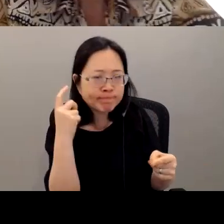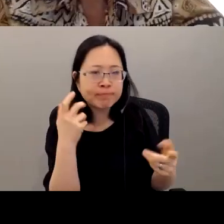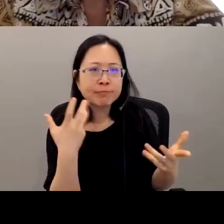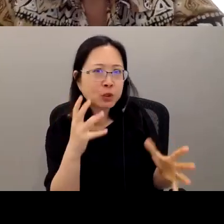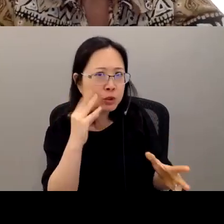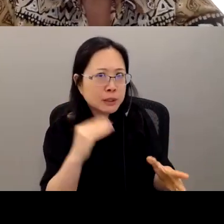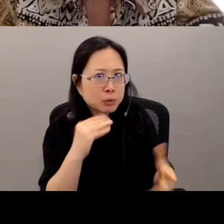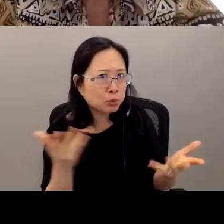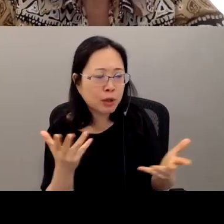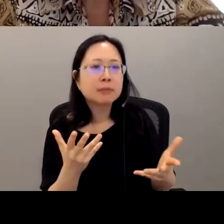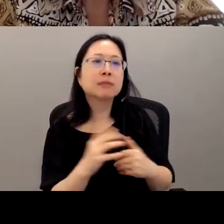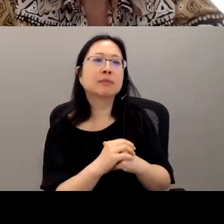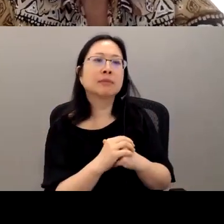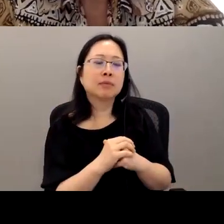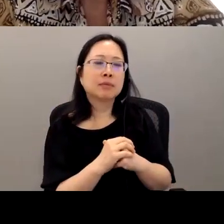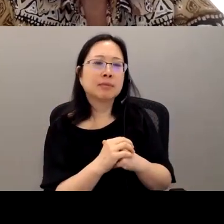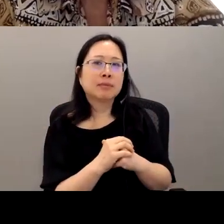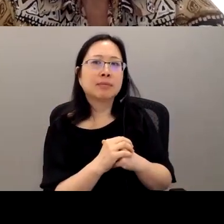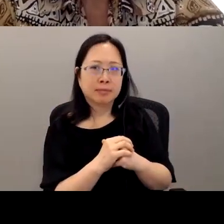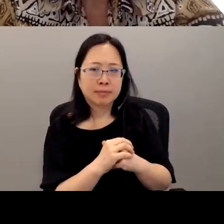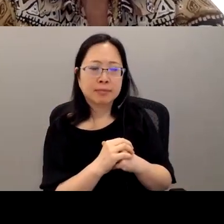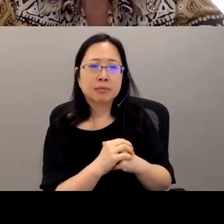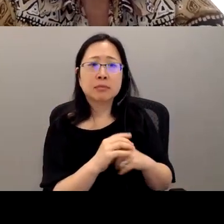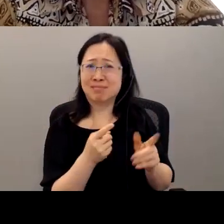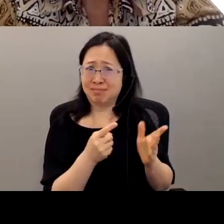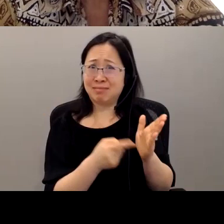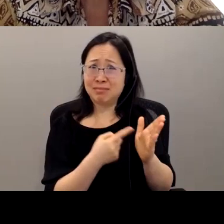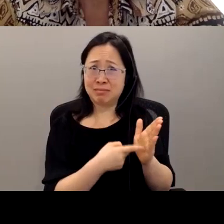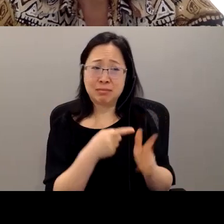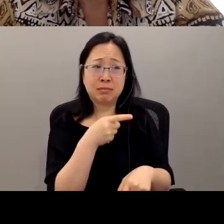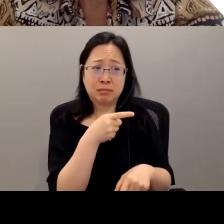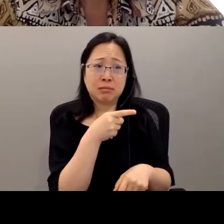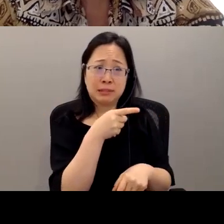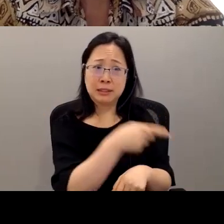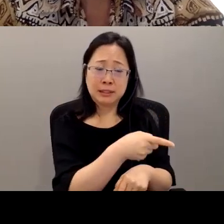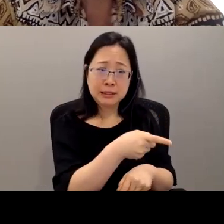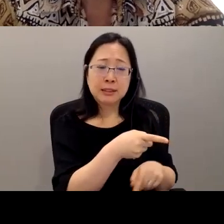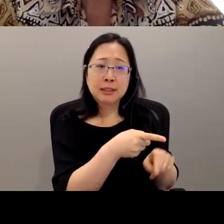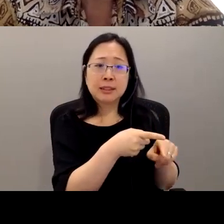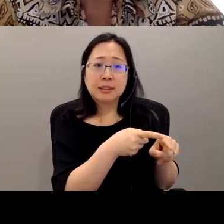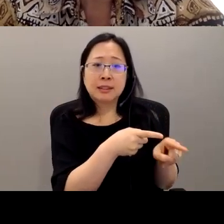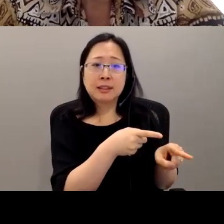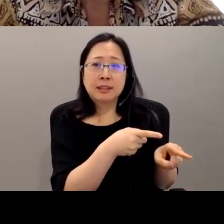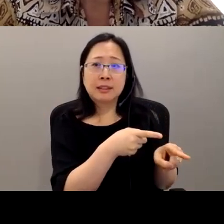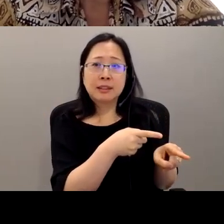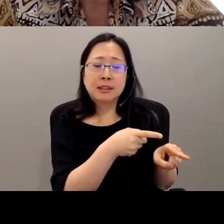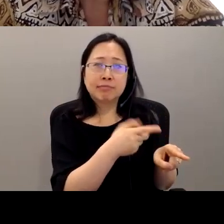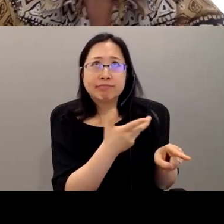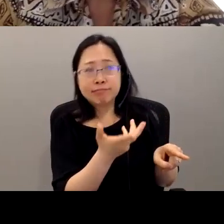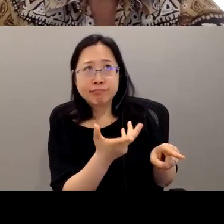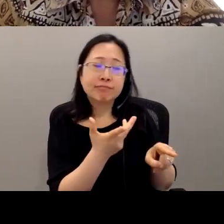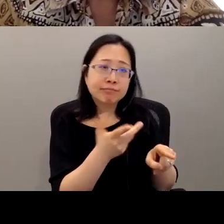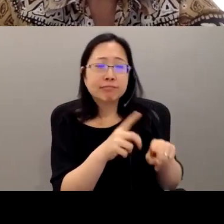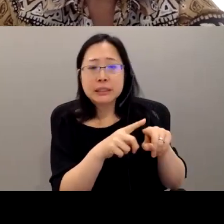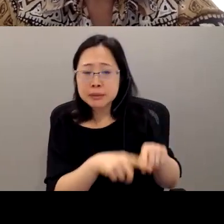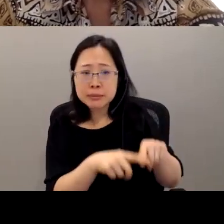adult. And so there are sometimes directives as well, in terms of there may not be, there